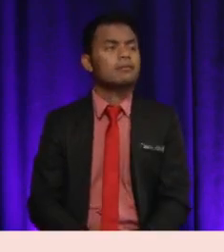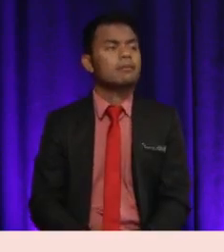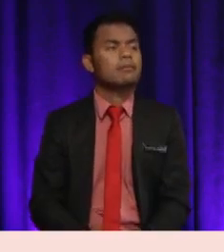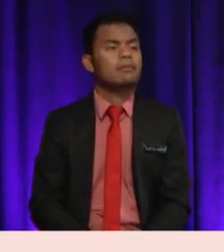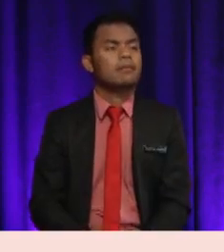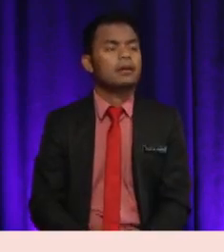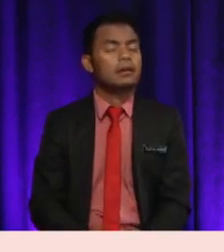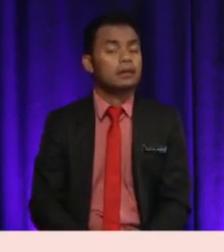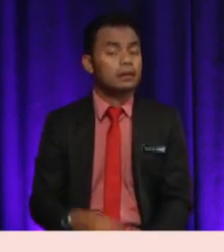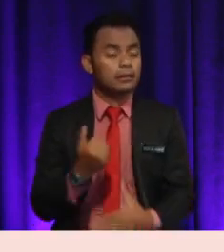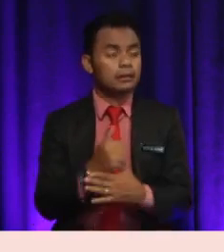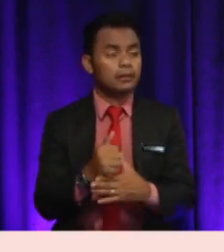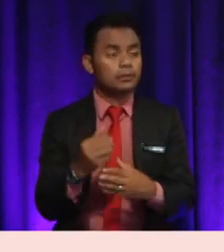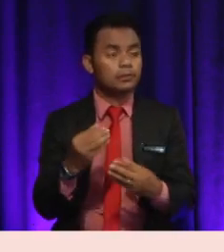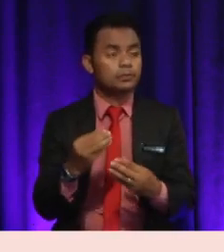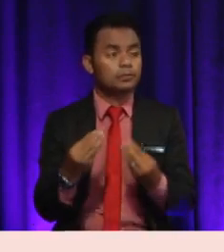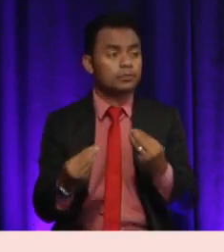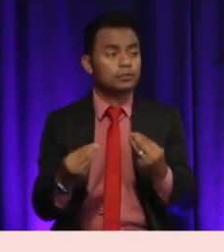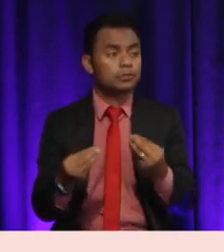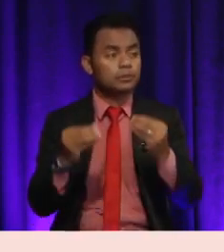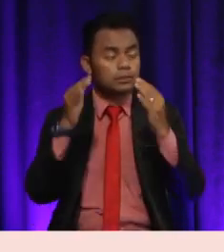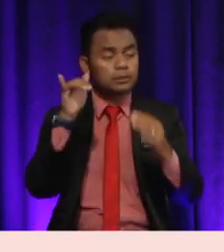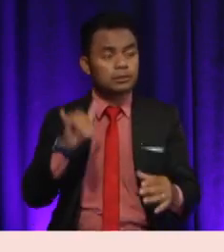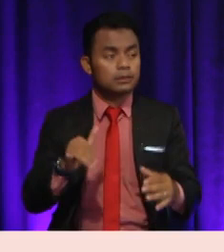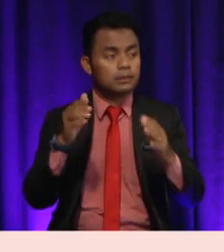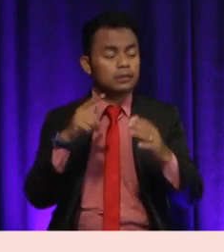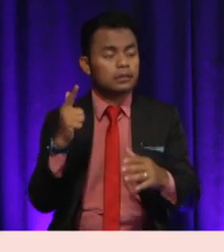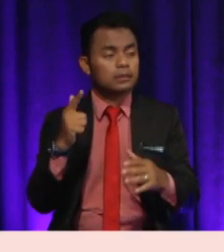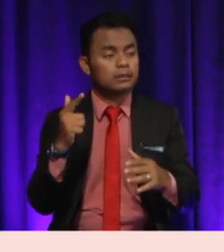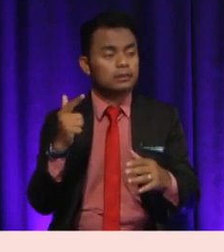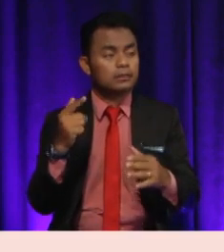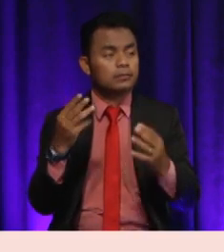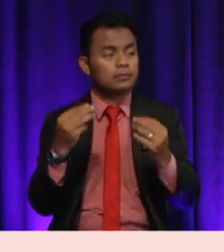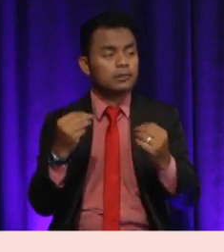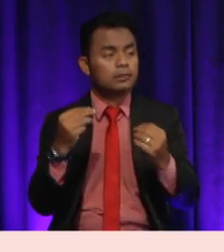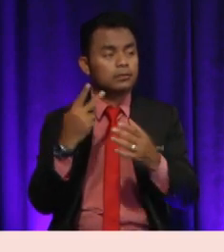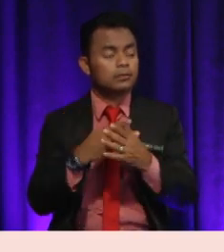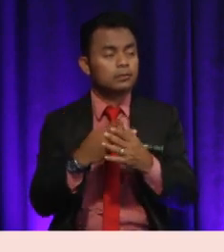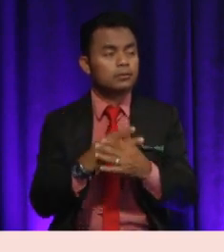Or maybe anybody else, if you would like to share?